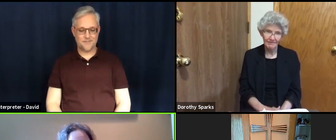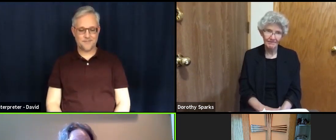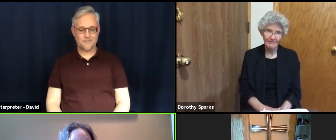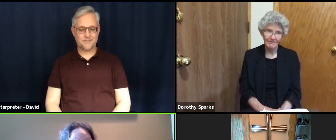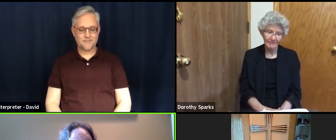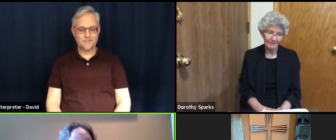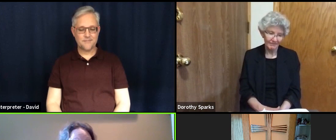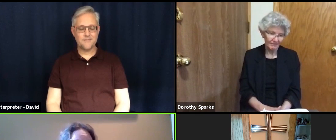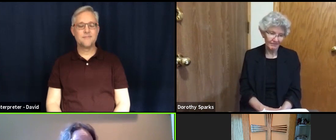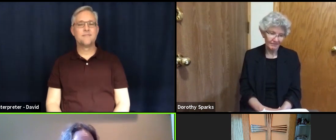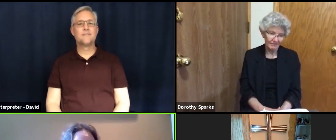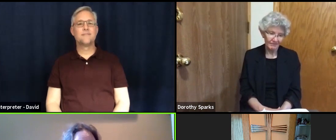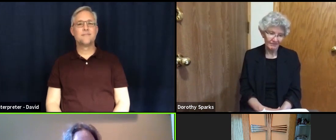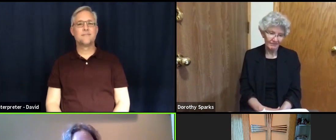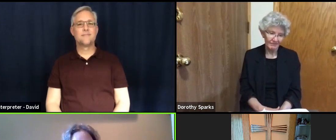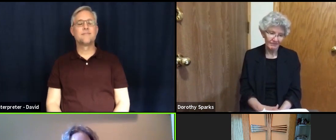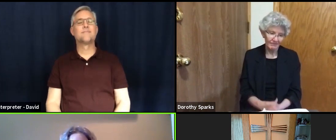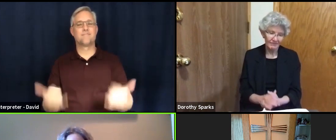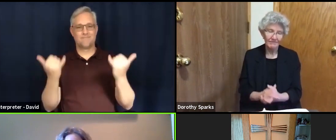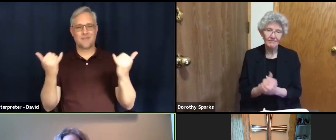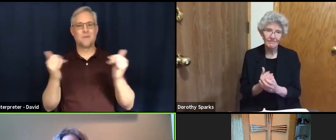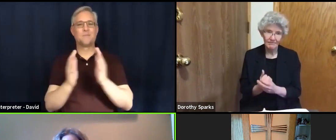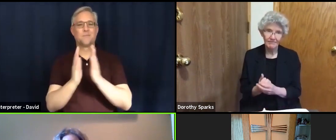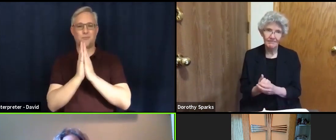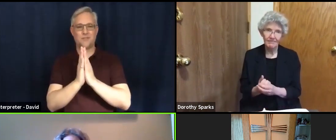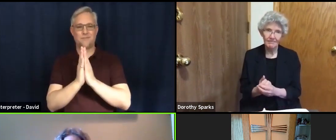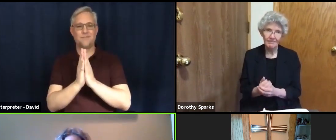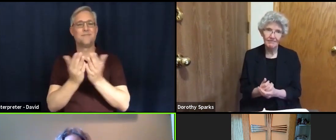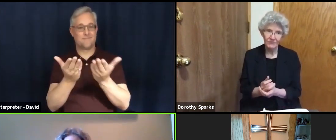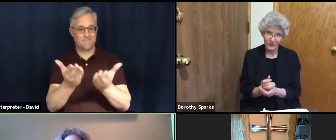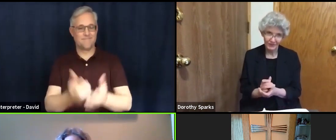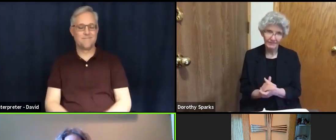And with that, let us pray.